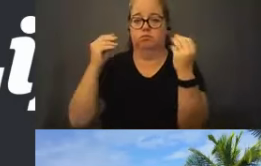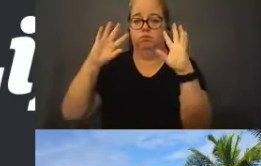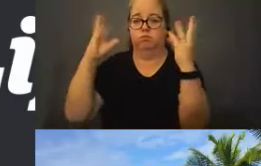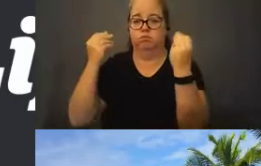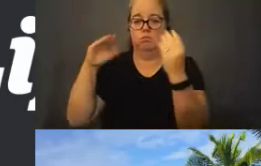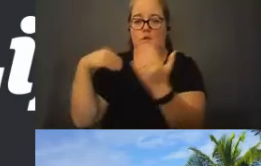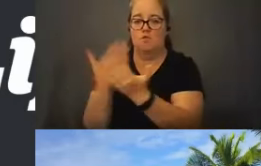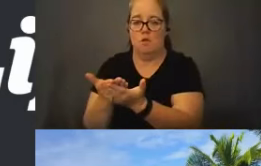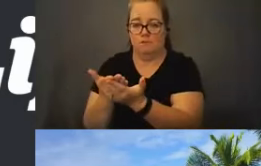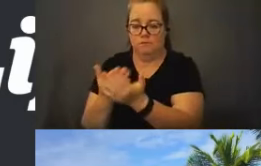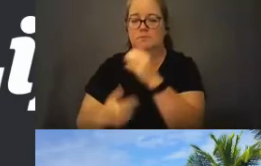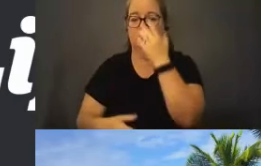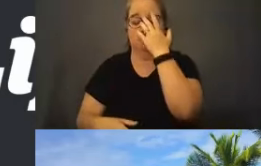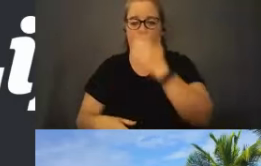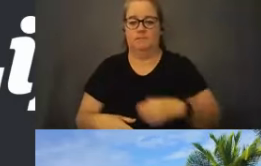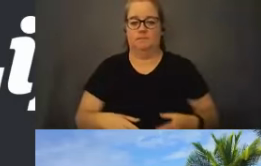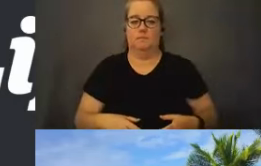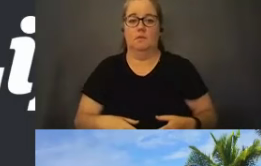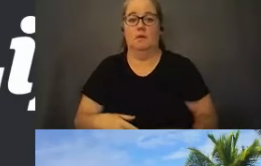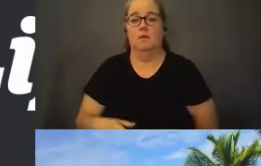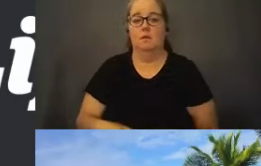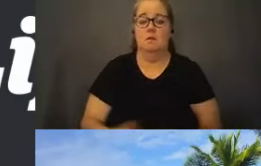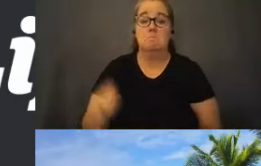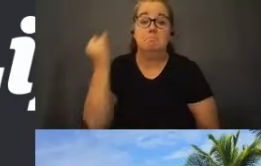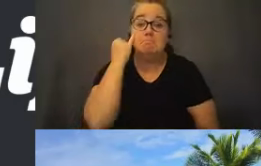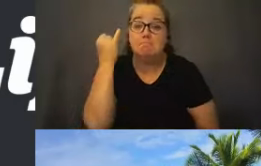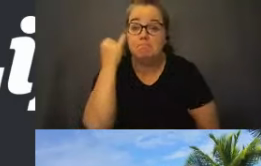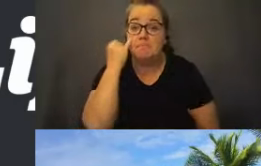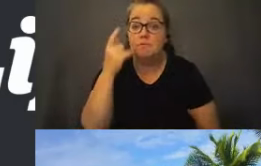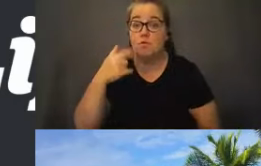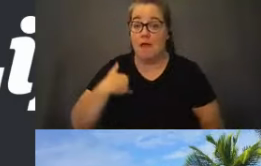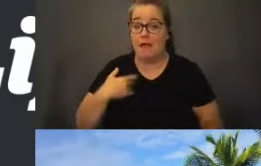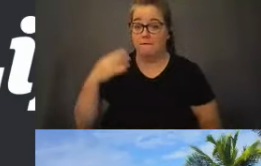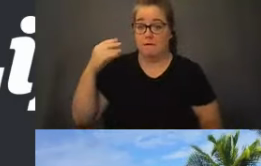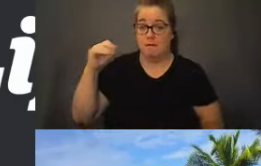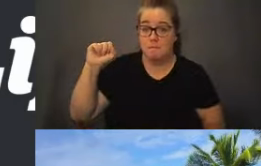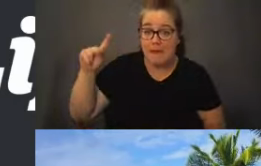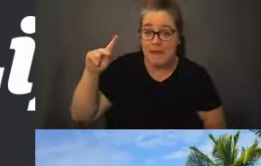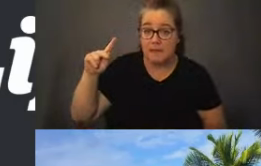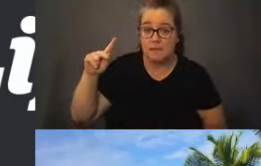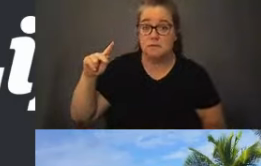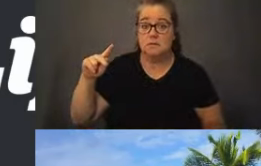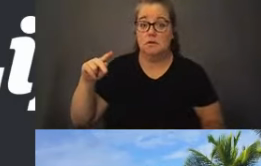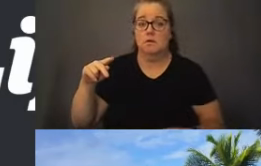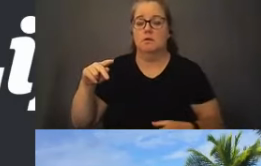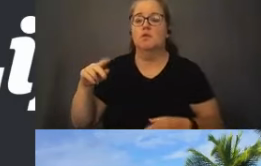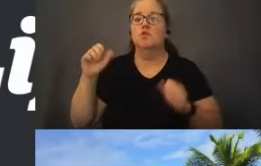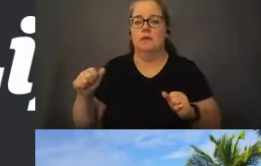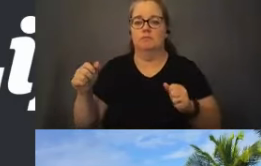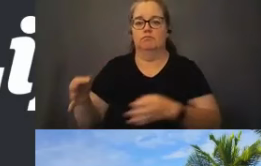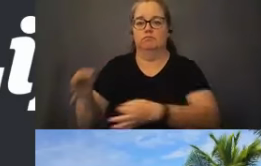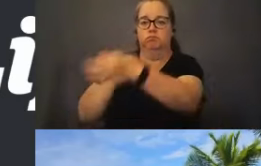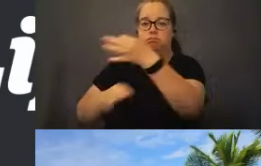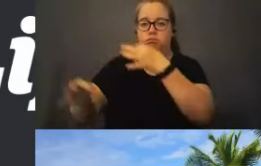up. If you have a mask or breathing barrier, you can alternate with this